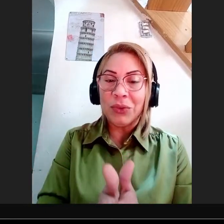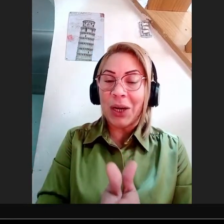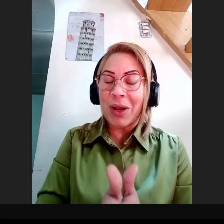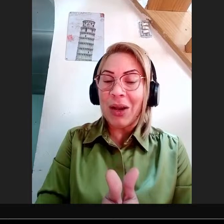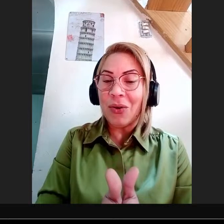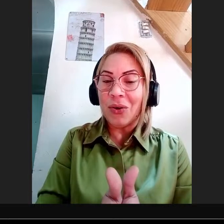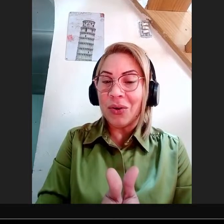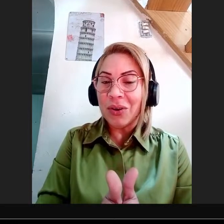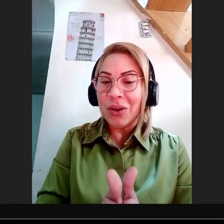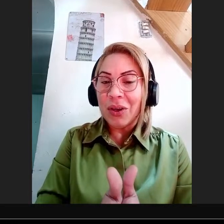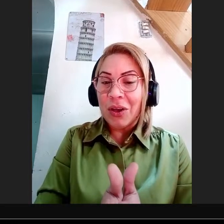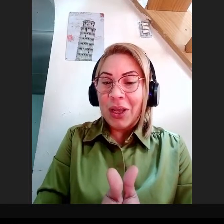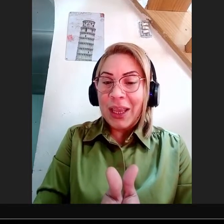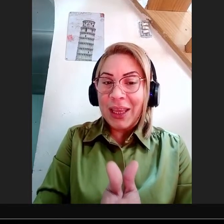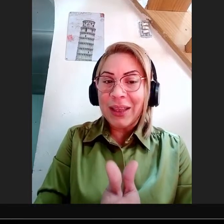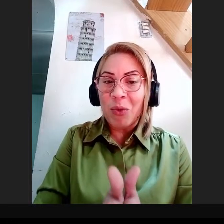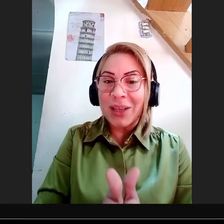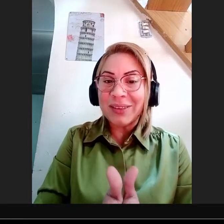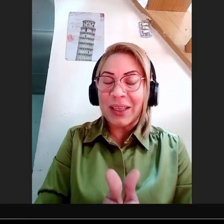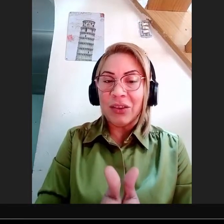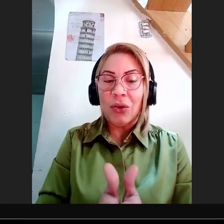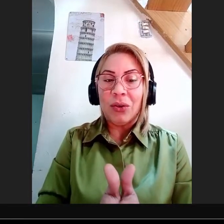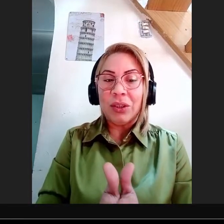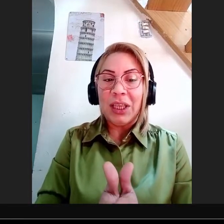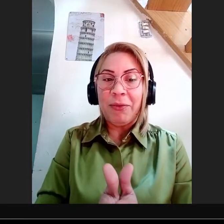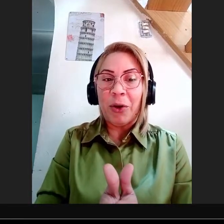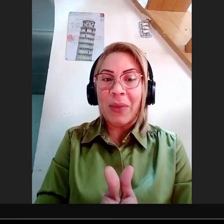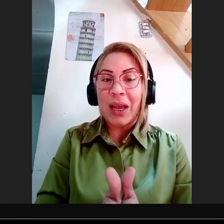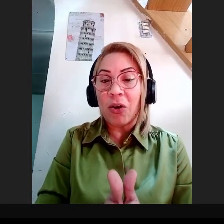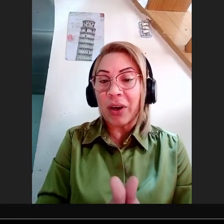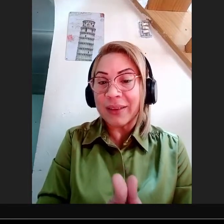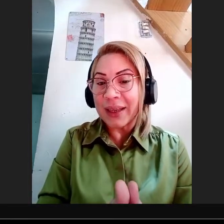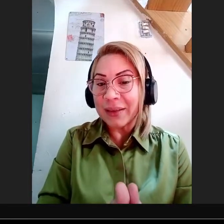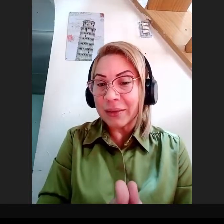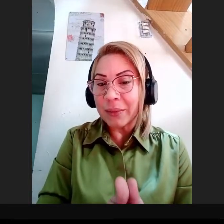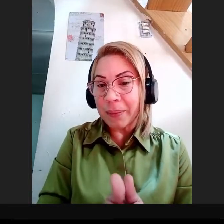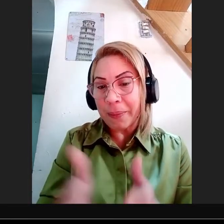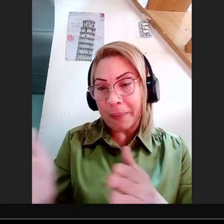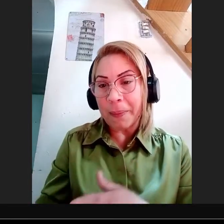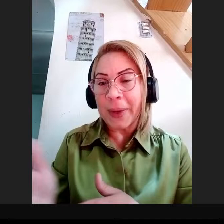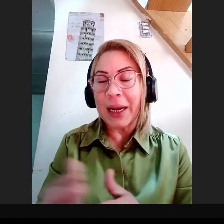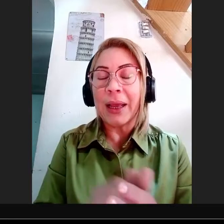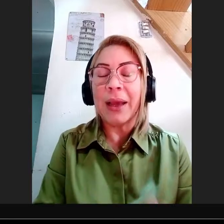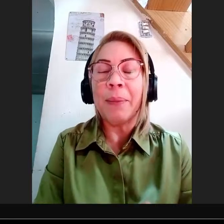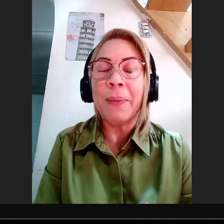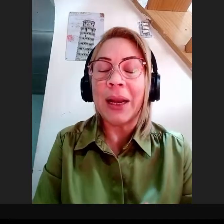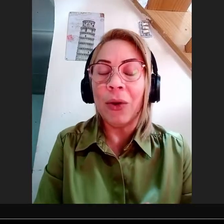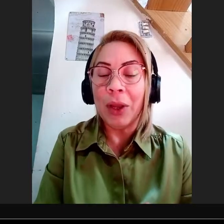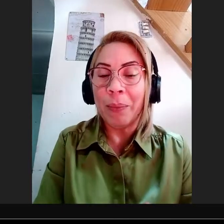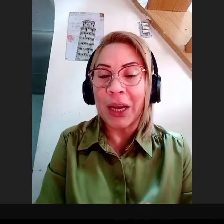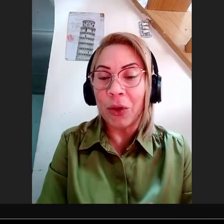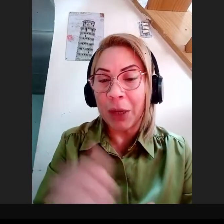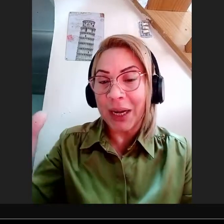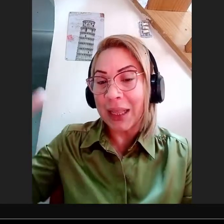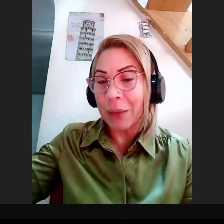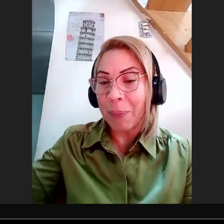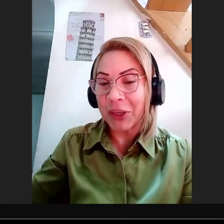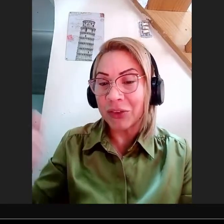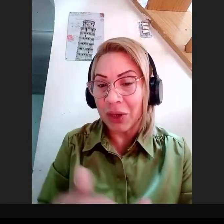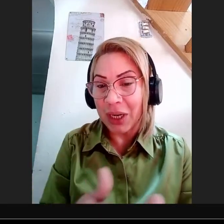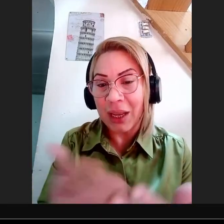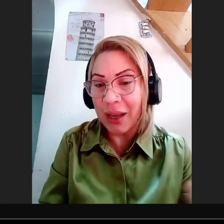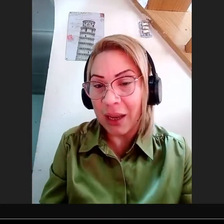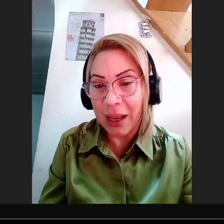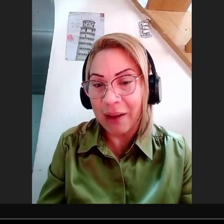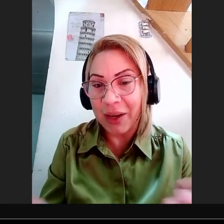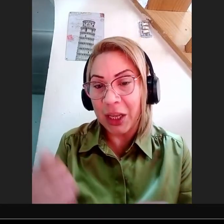approach. I mean, they considering us migrants, looking down on us. And we are there working